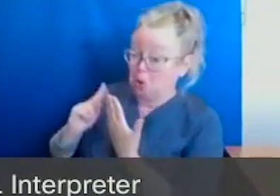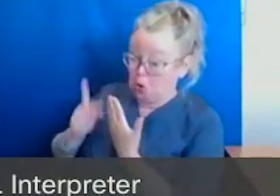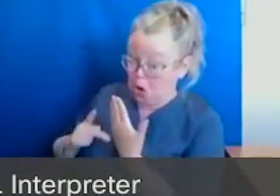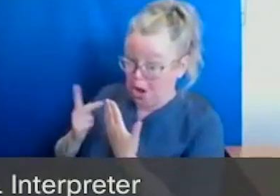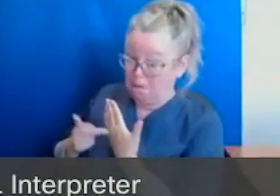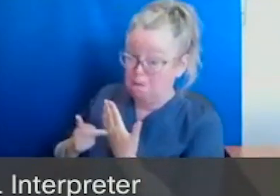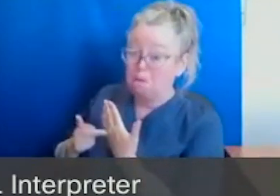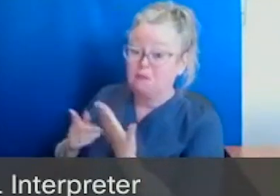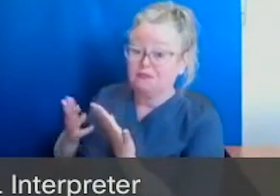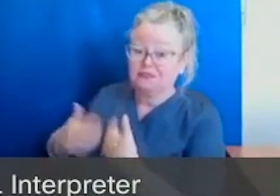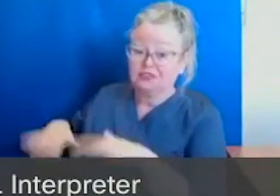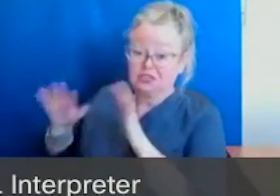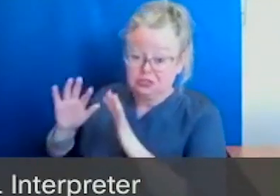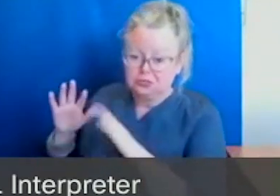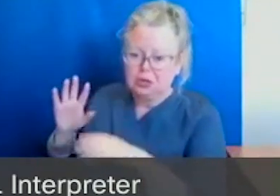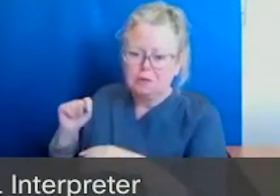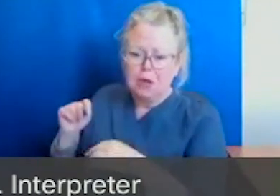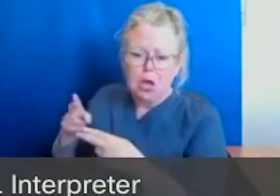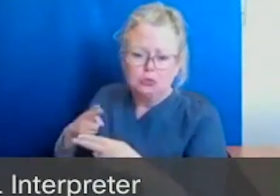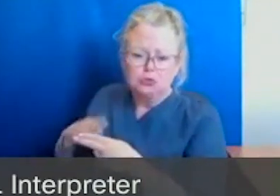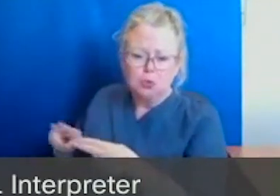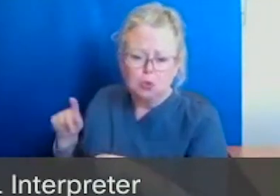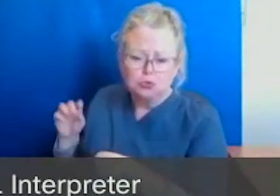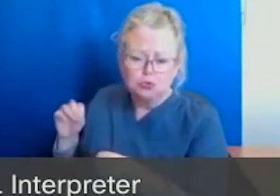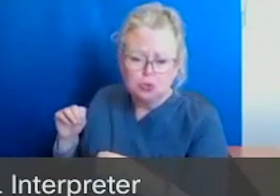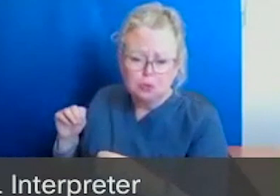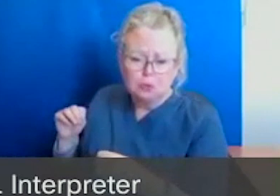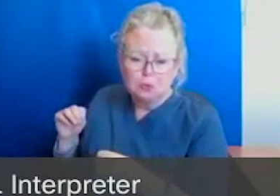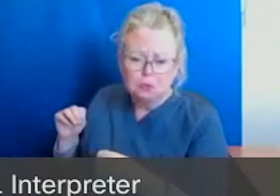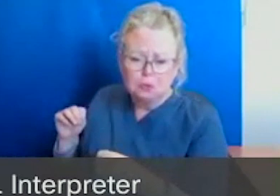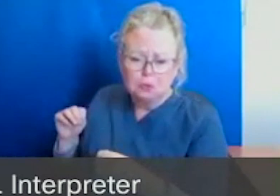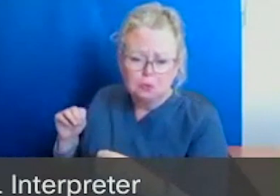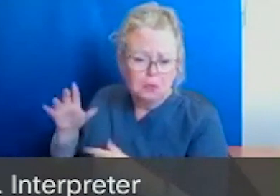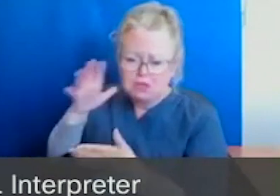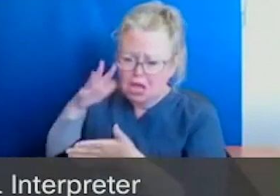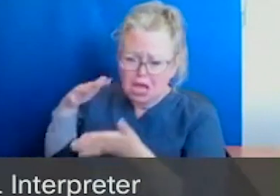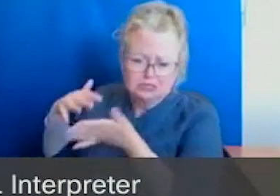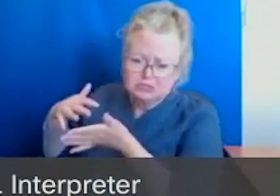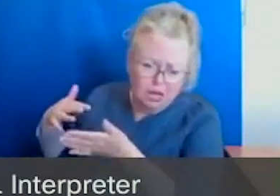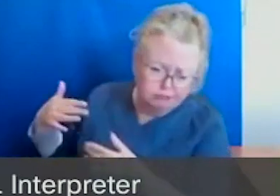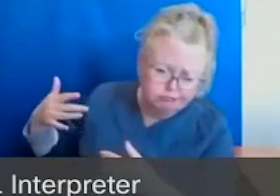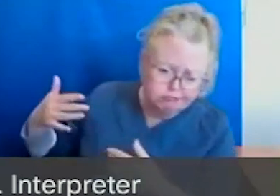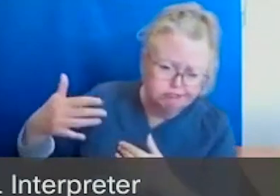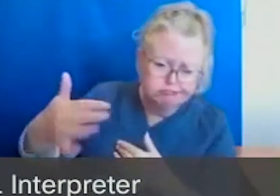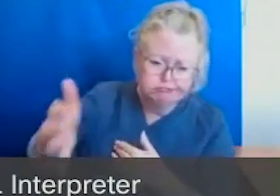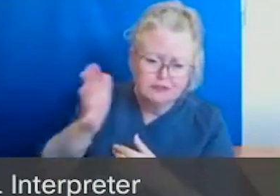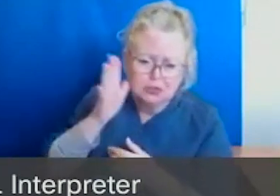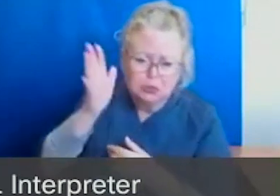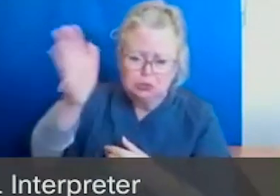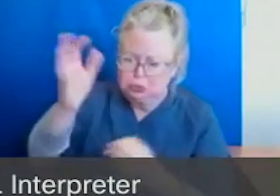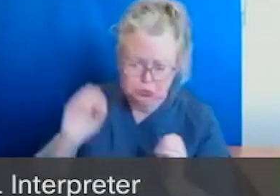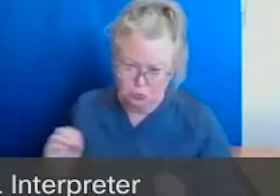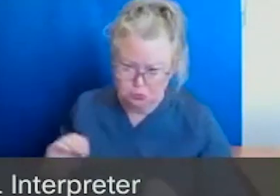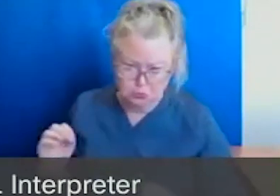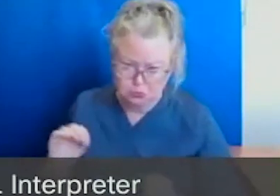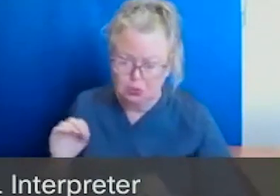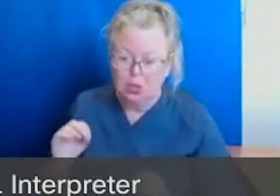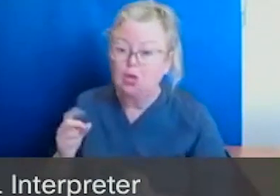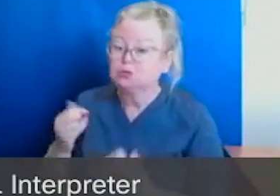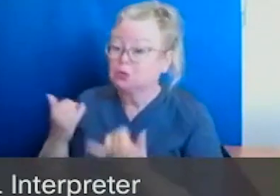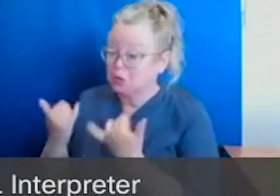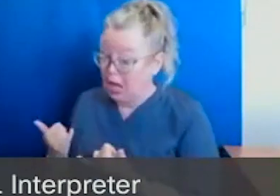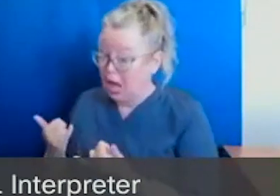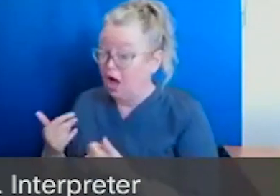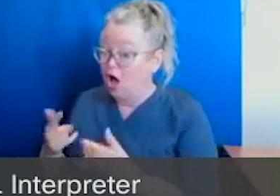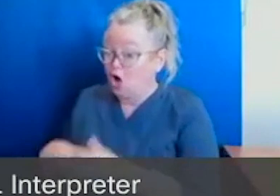you only looked at fairly short-term or intermediate outcomes. With the SLDS, you can now look at long-term